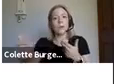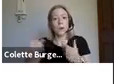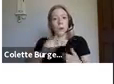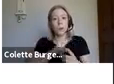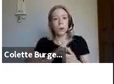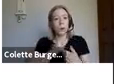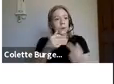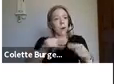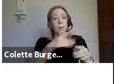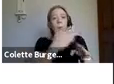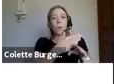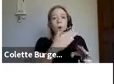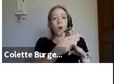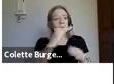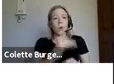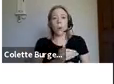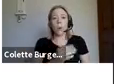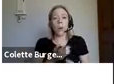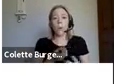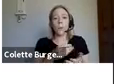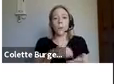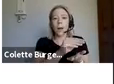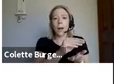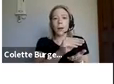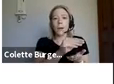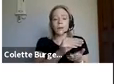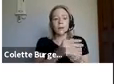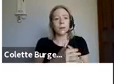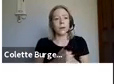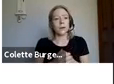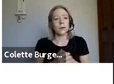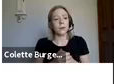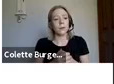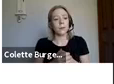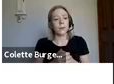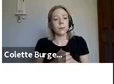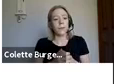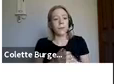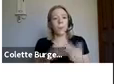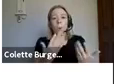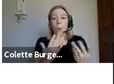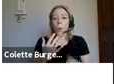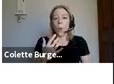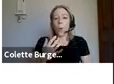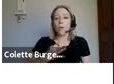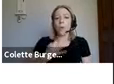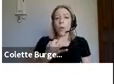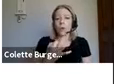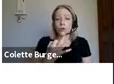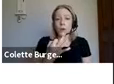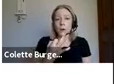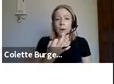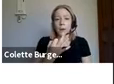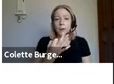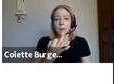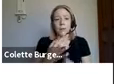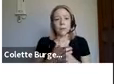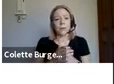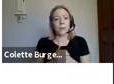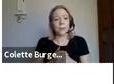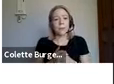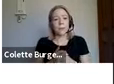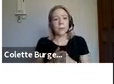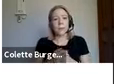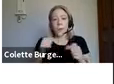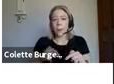either low paid women or volunteer, or these positions are voluntary or paid by the community. And this is not really a good